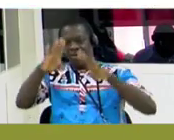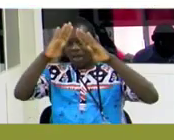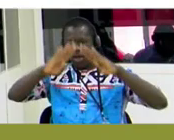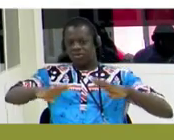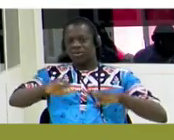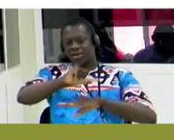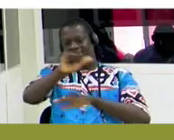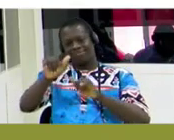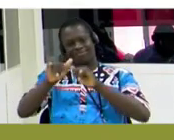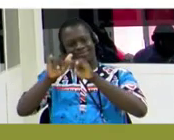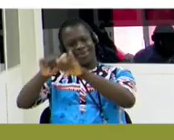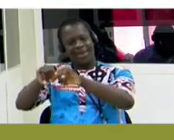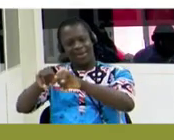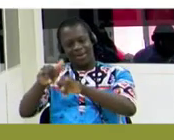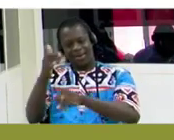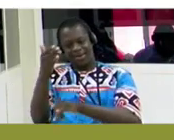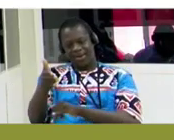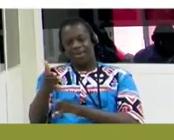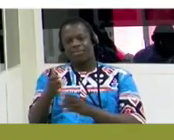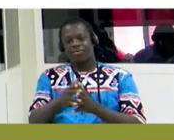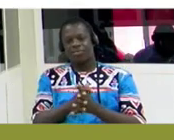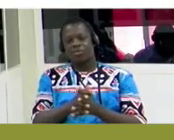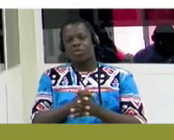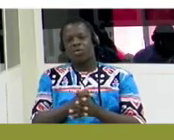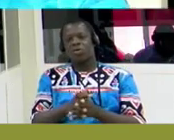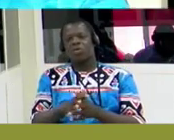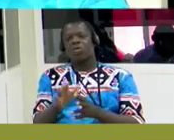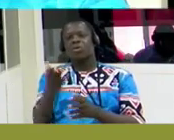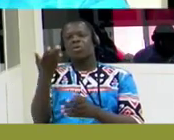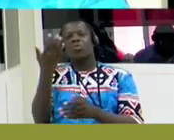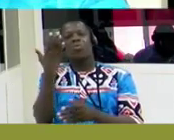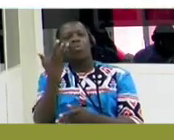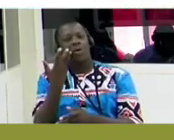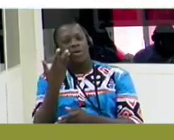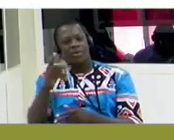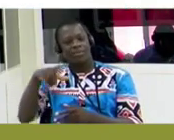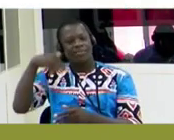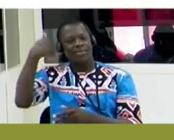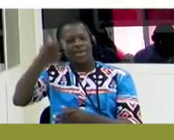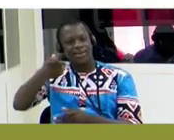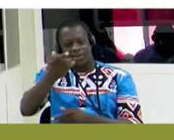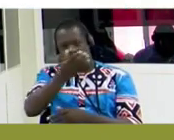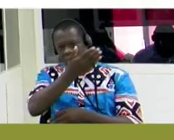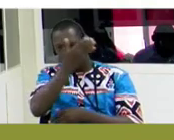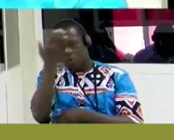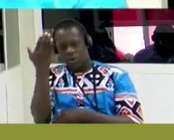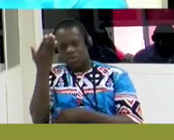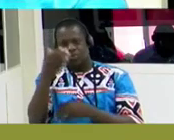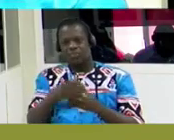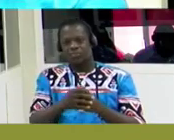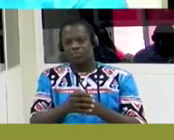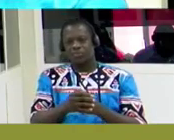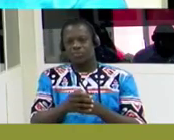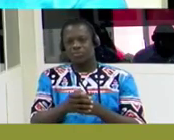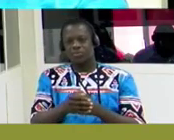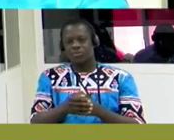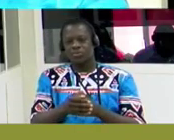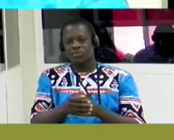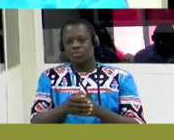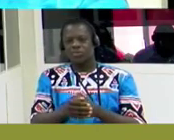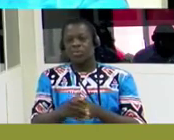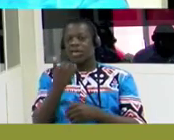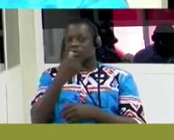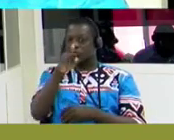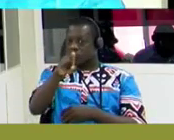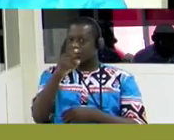and we stayed there. Until when? Until the following morning. Did you get the chance to see